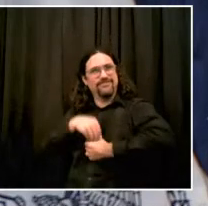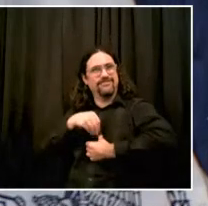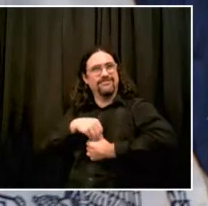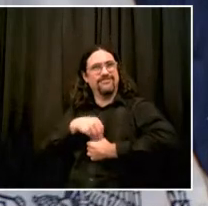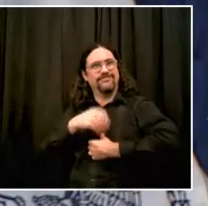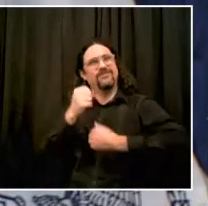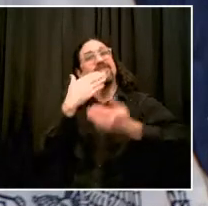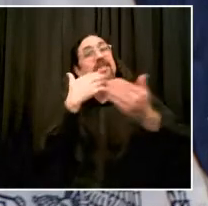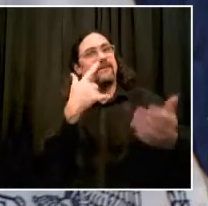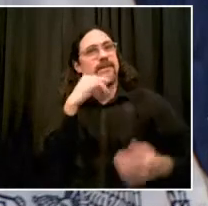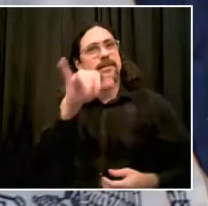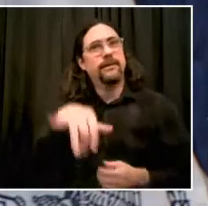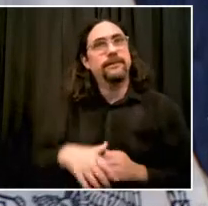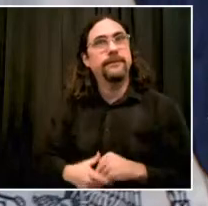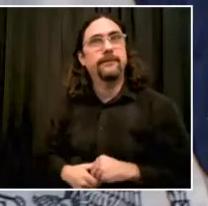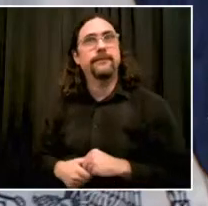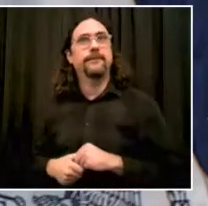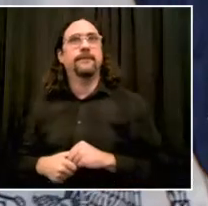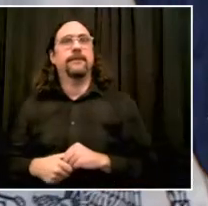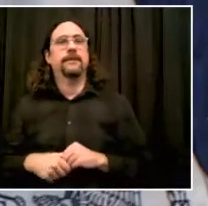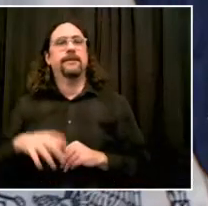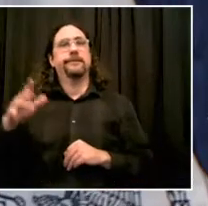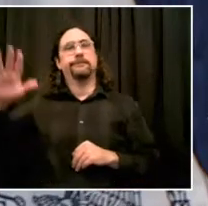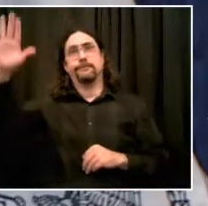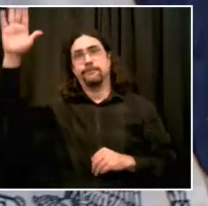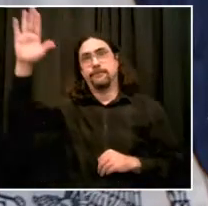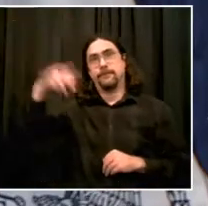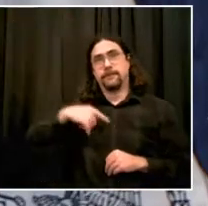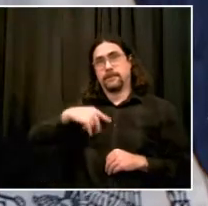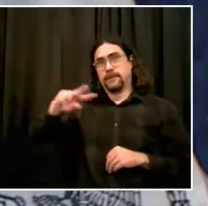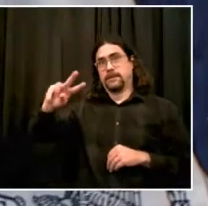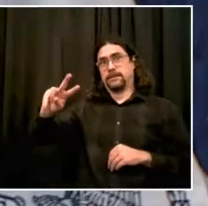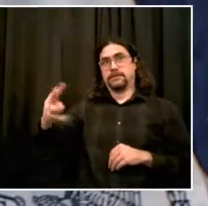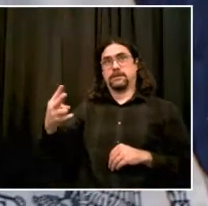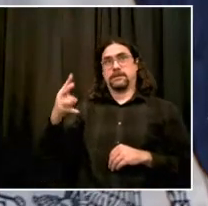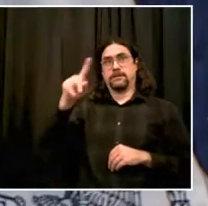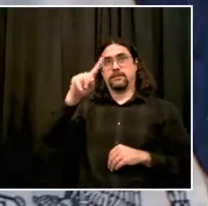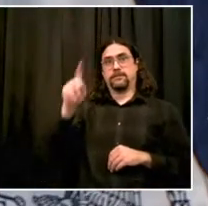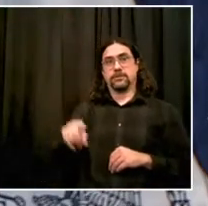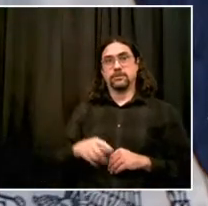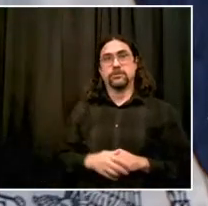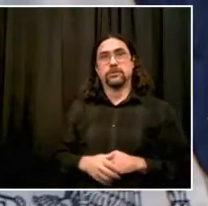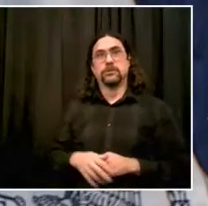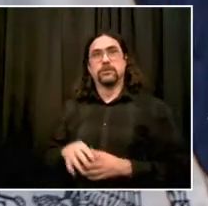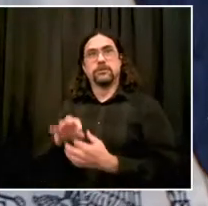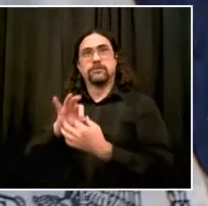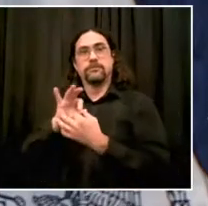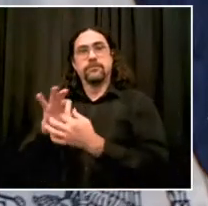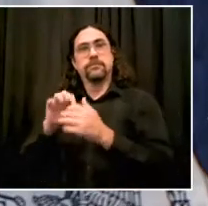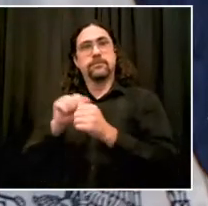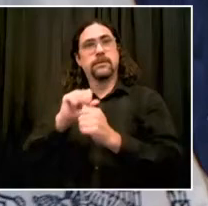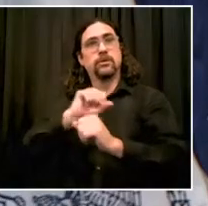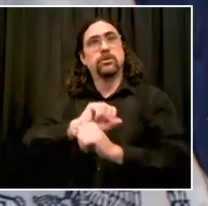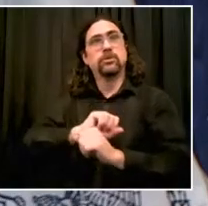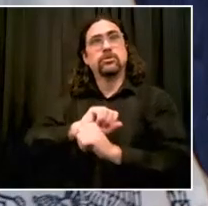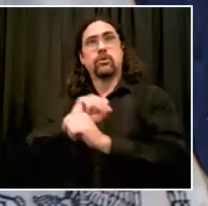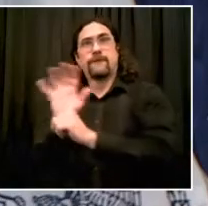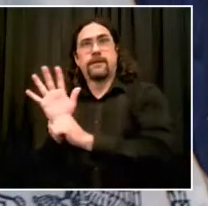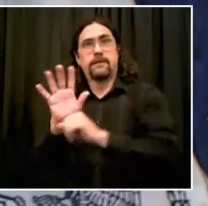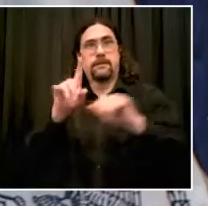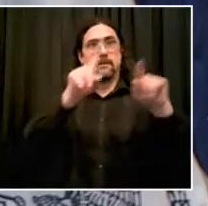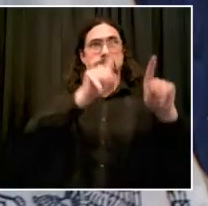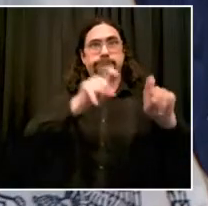results and the delays and is relevant to the school reopening plan. The Manhattan Solid Waste Advisory